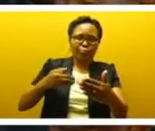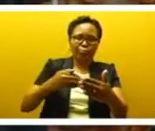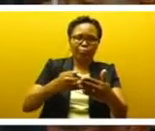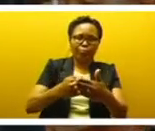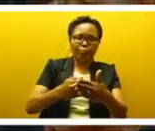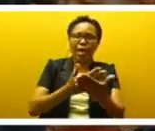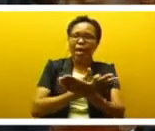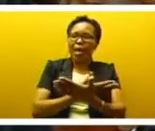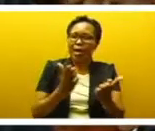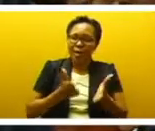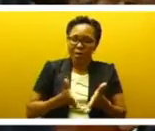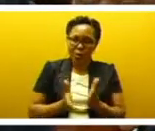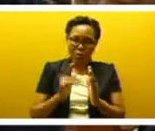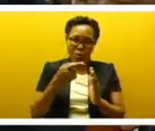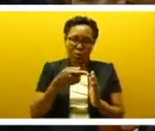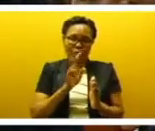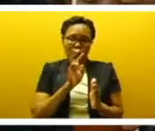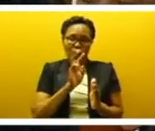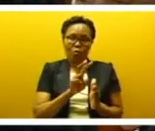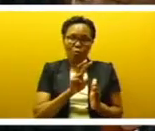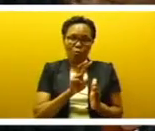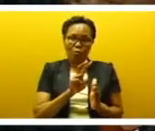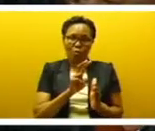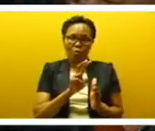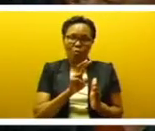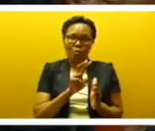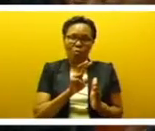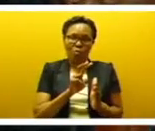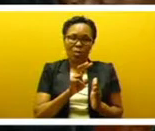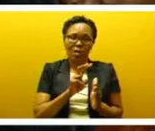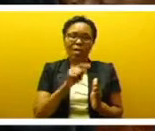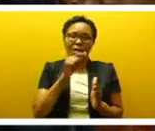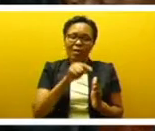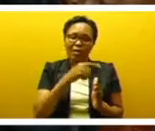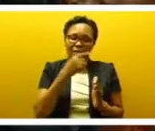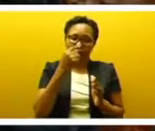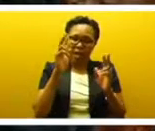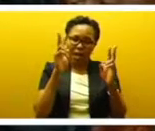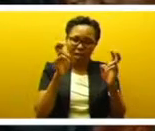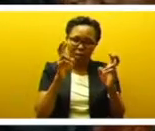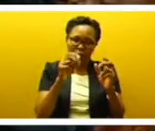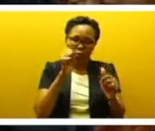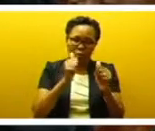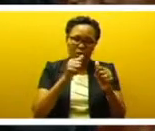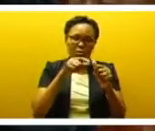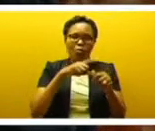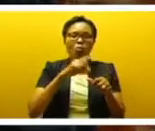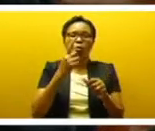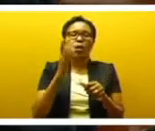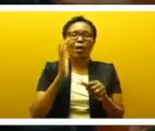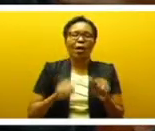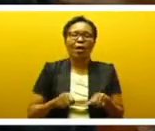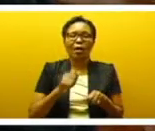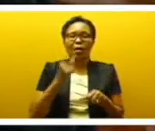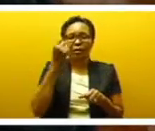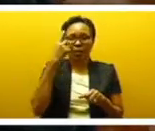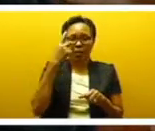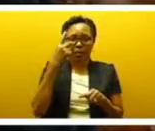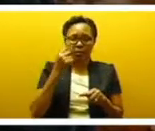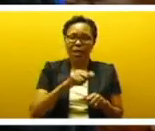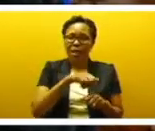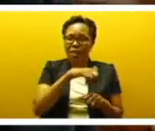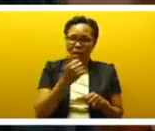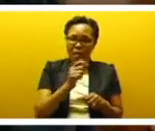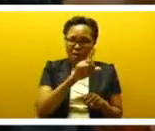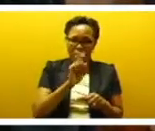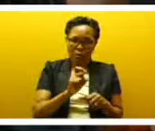we look at this, it is an issue that is understandable. The other question is